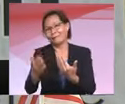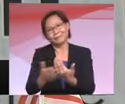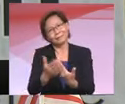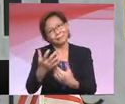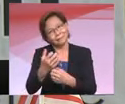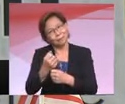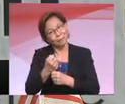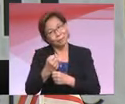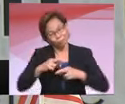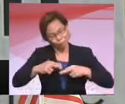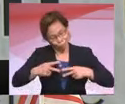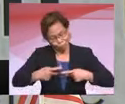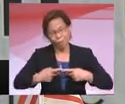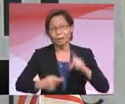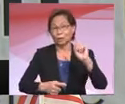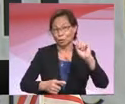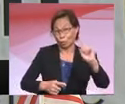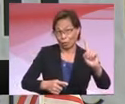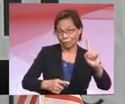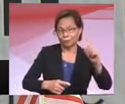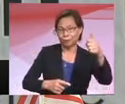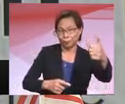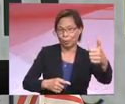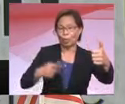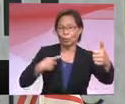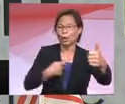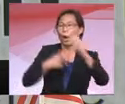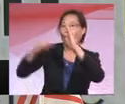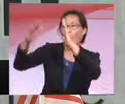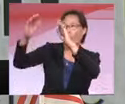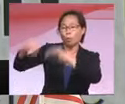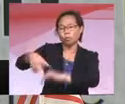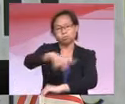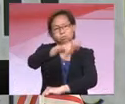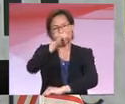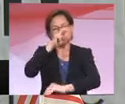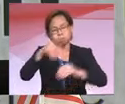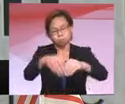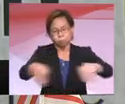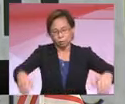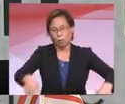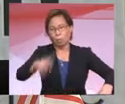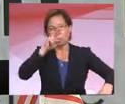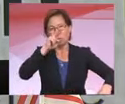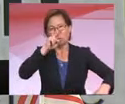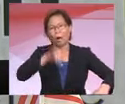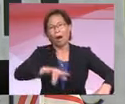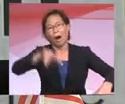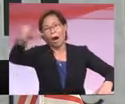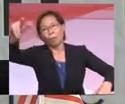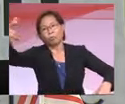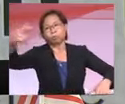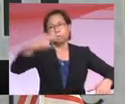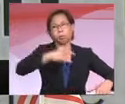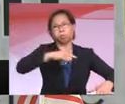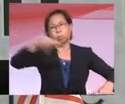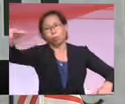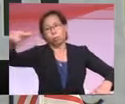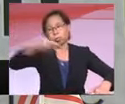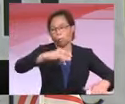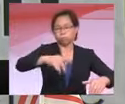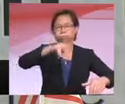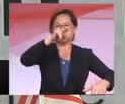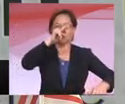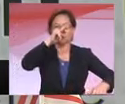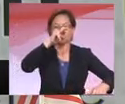So that's number one. So we hope that we can tighten our border in and out the country, inbound and outbound. So that